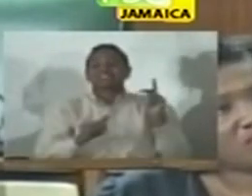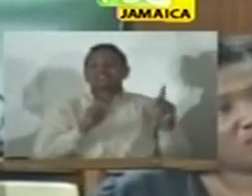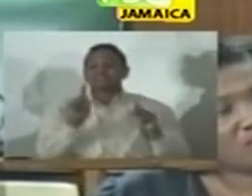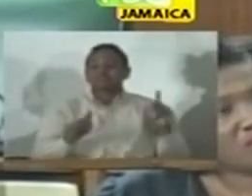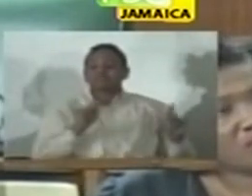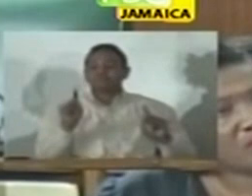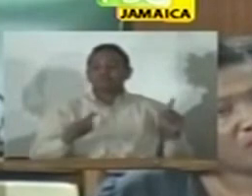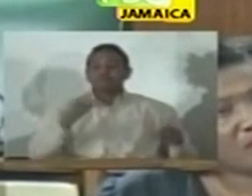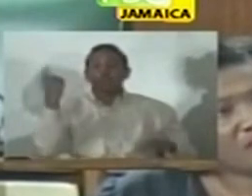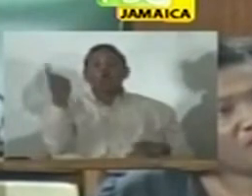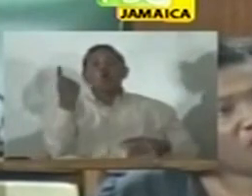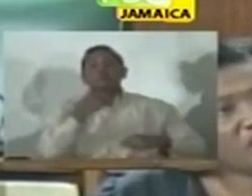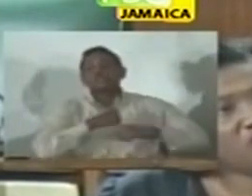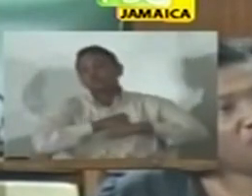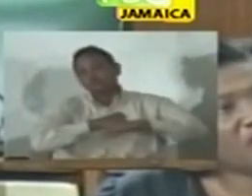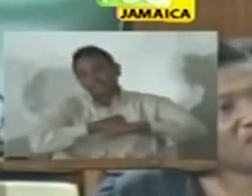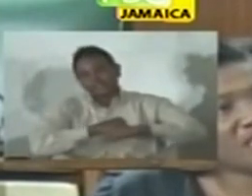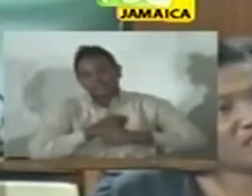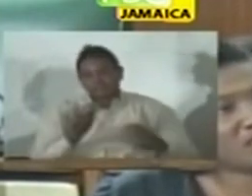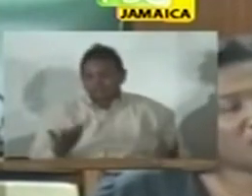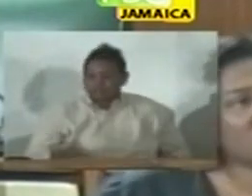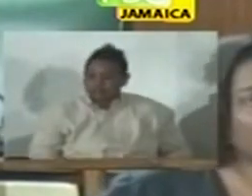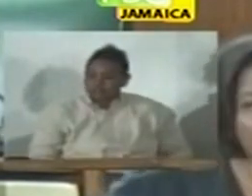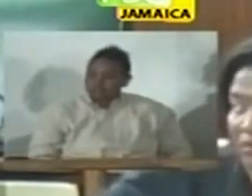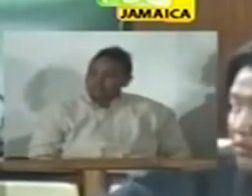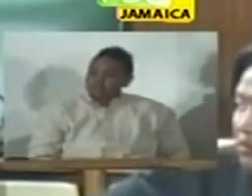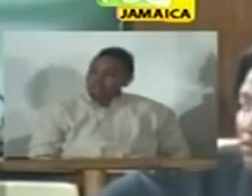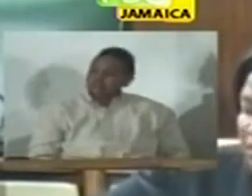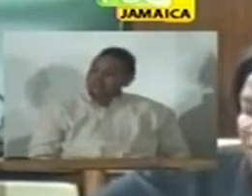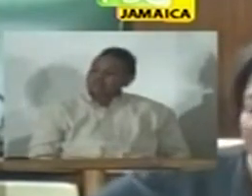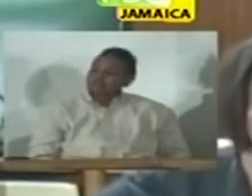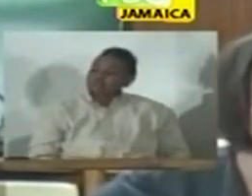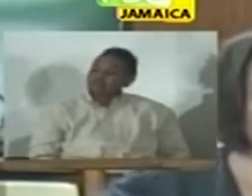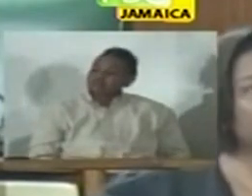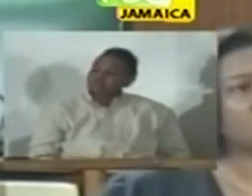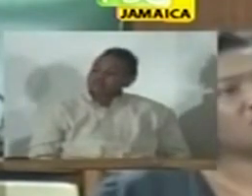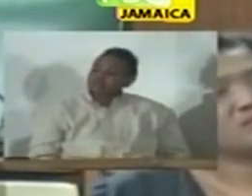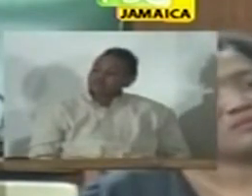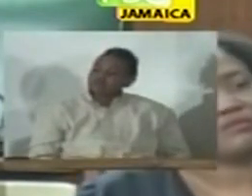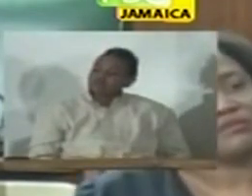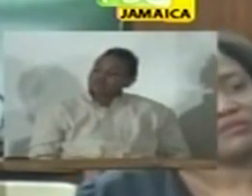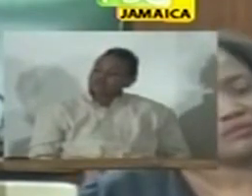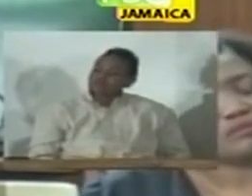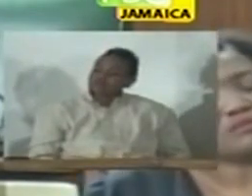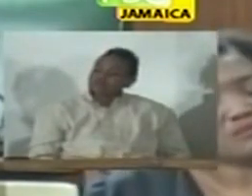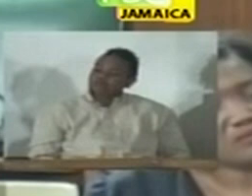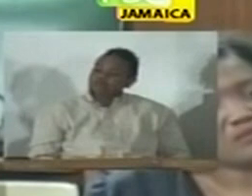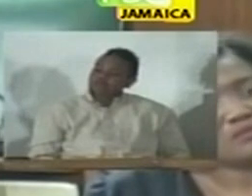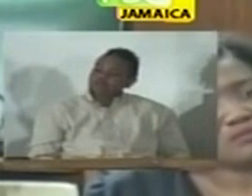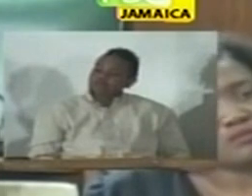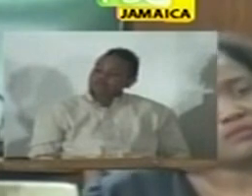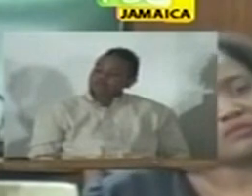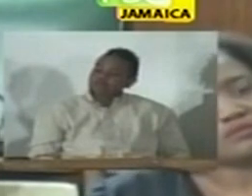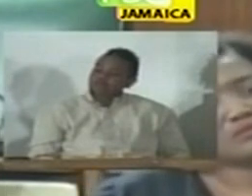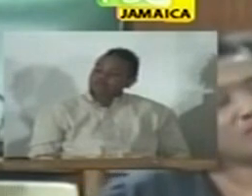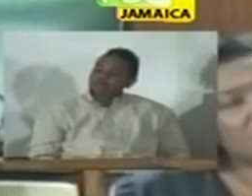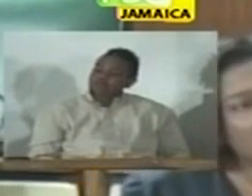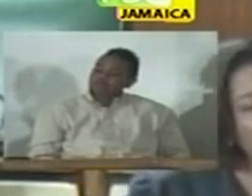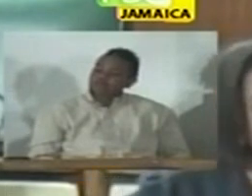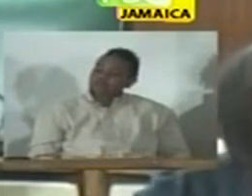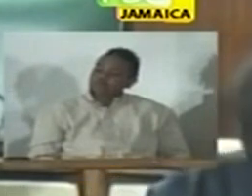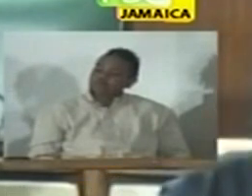always protected. Mr.